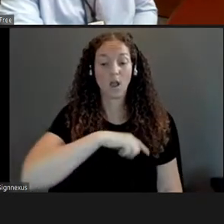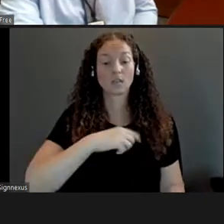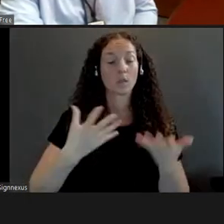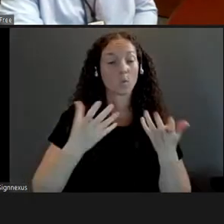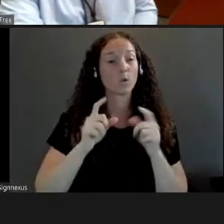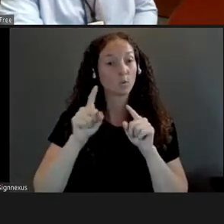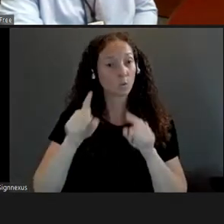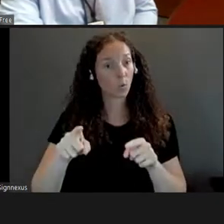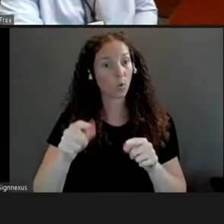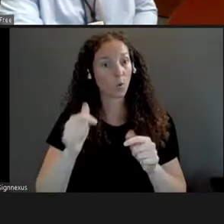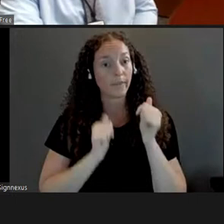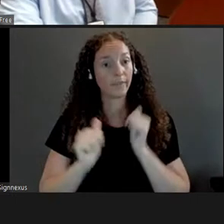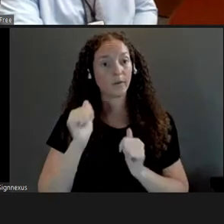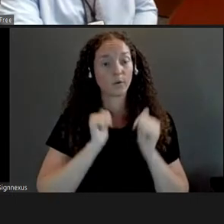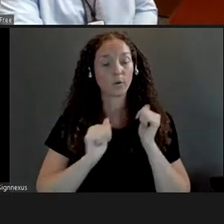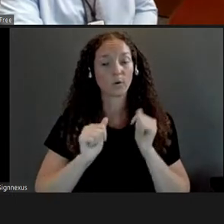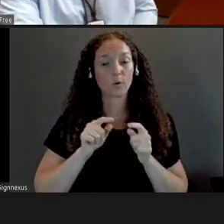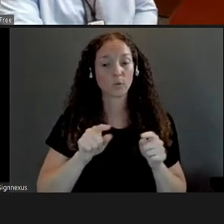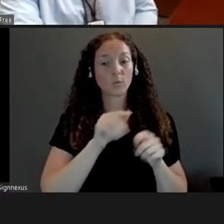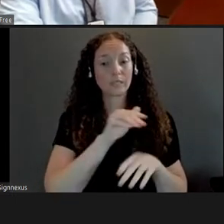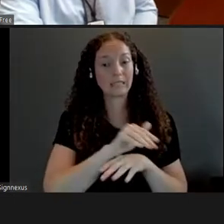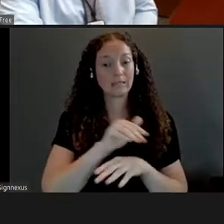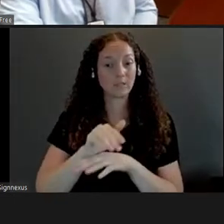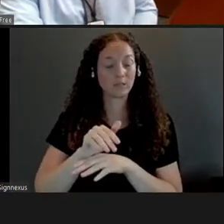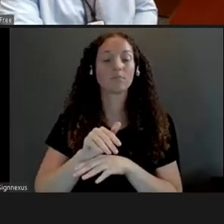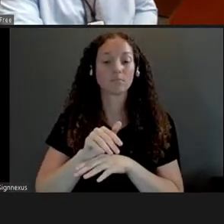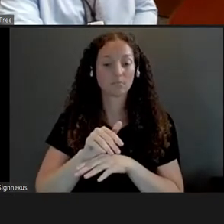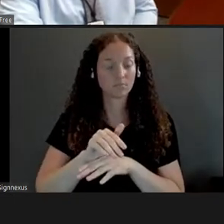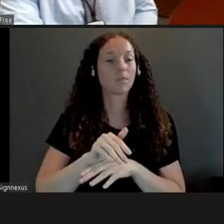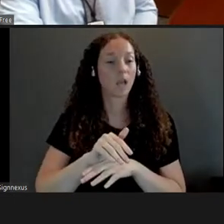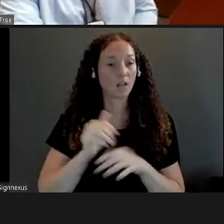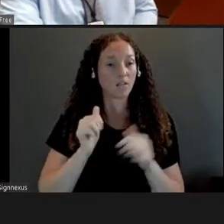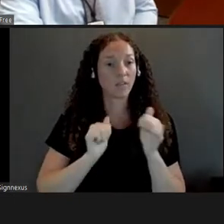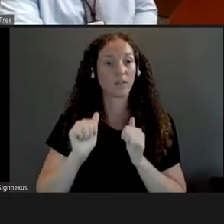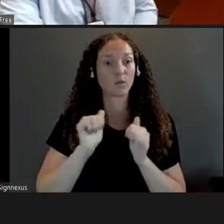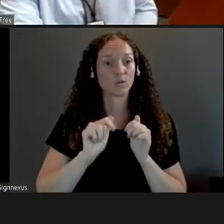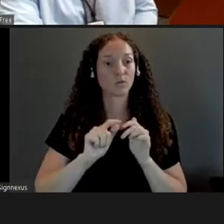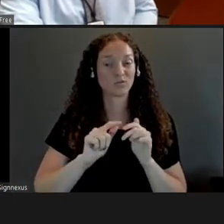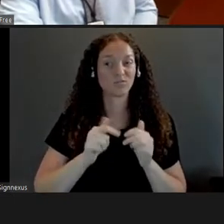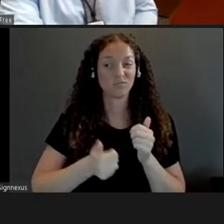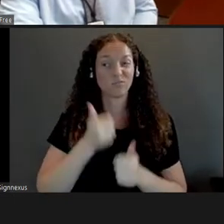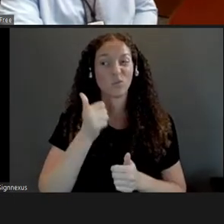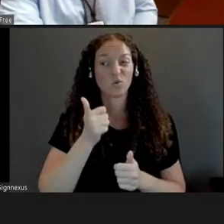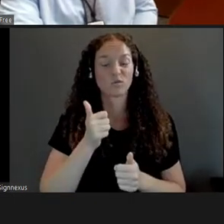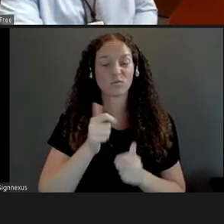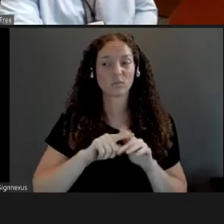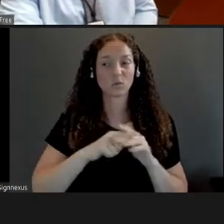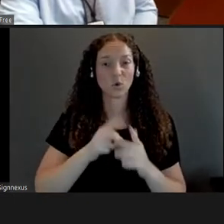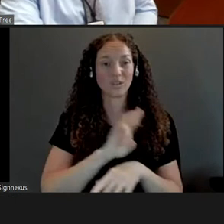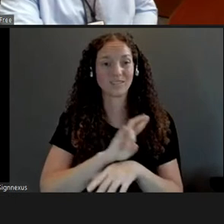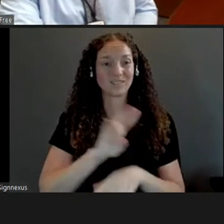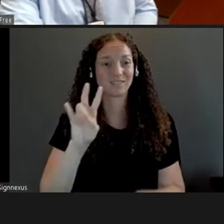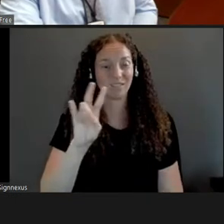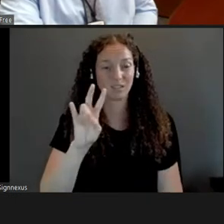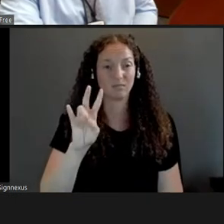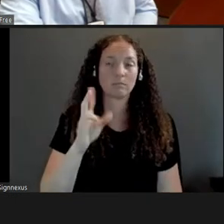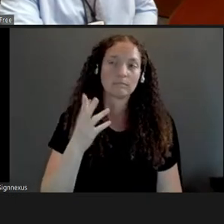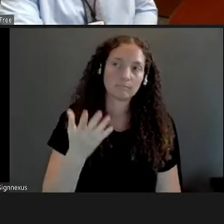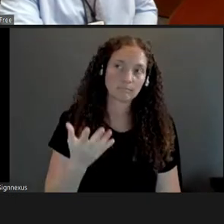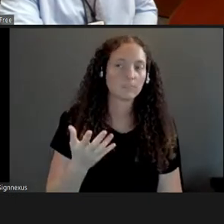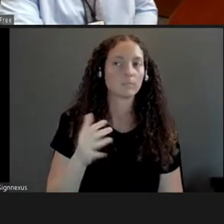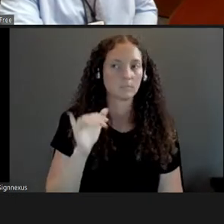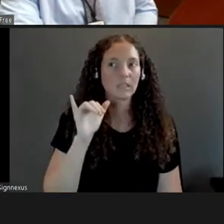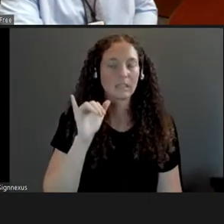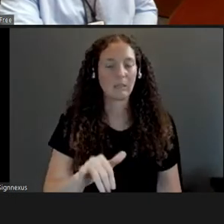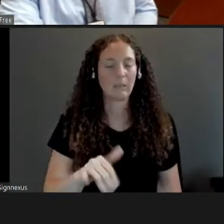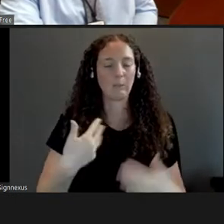evenings, and there are 7 o'clock curtains every weeknight for most shows, that's a big